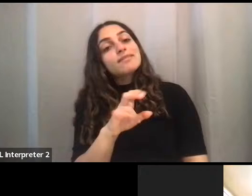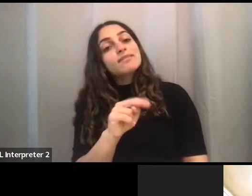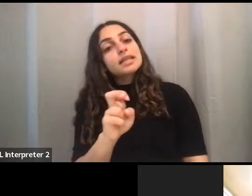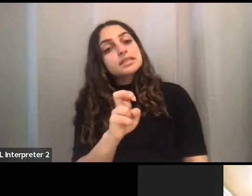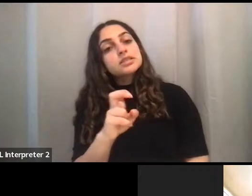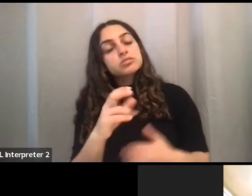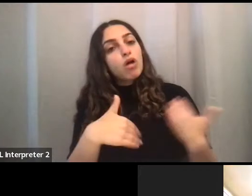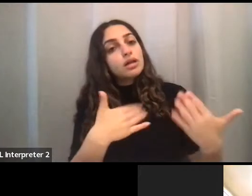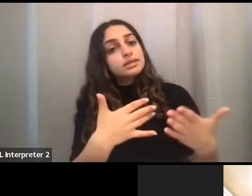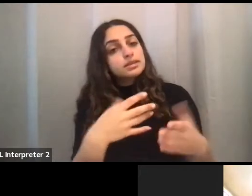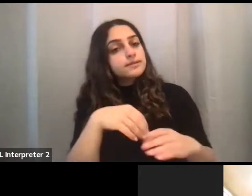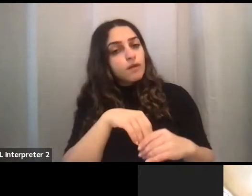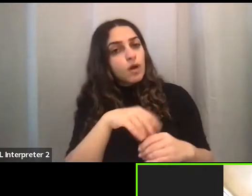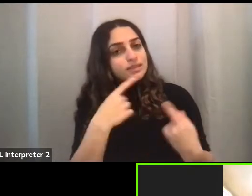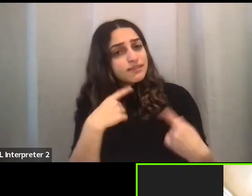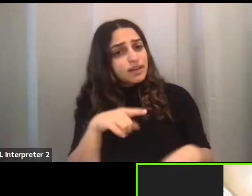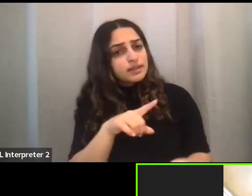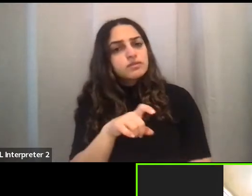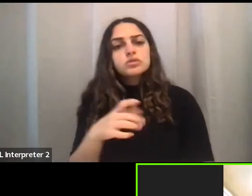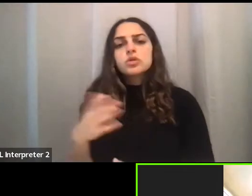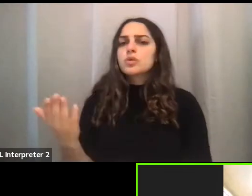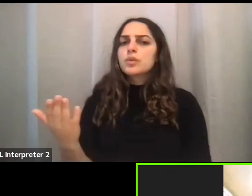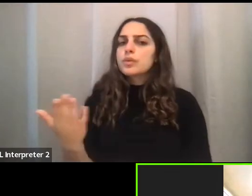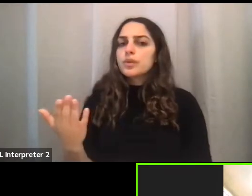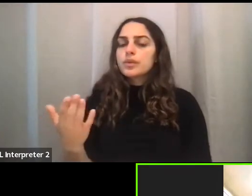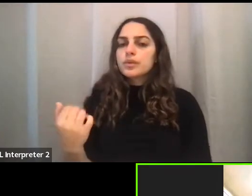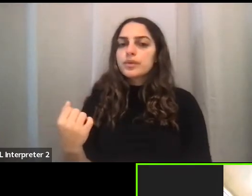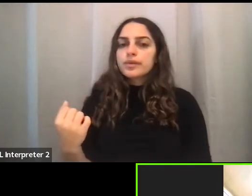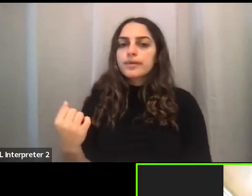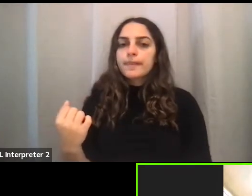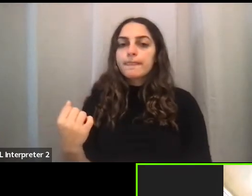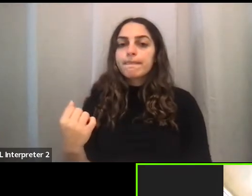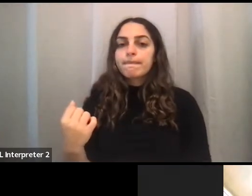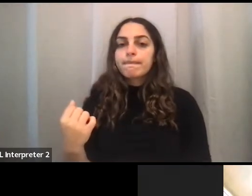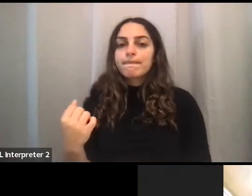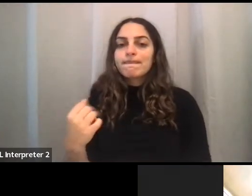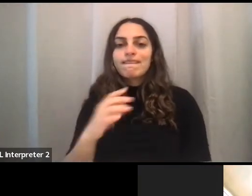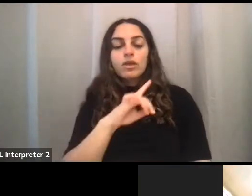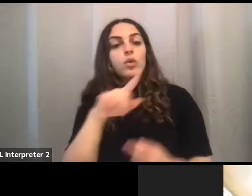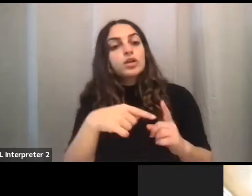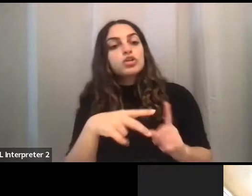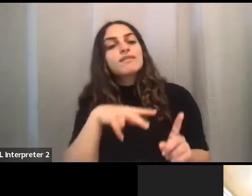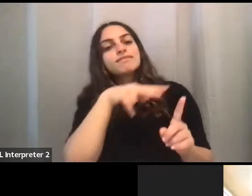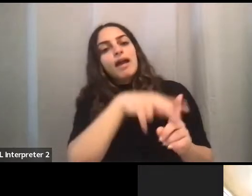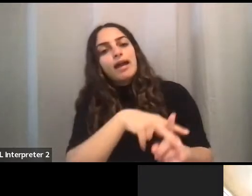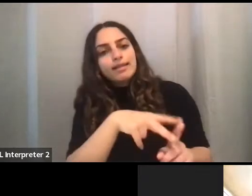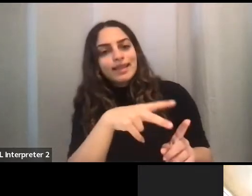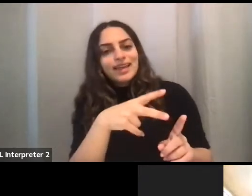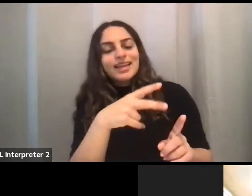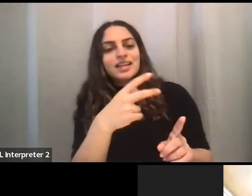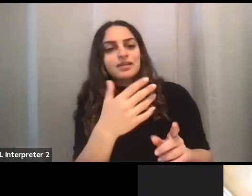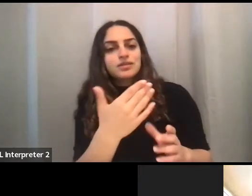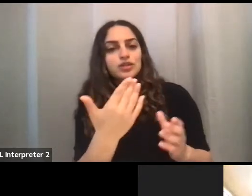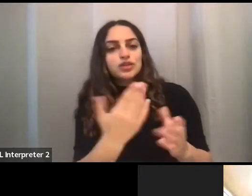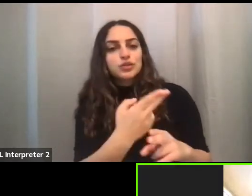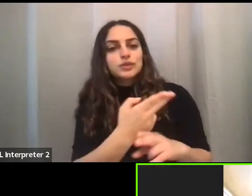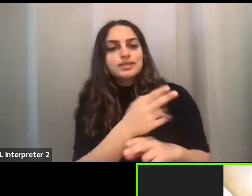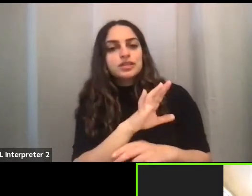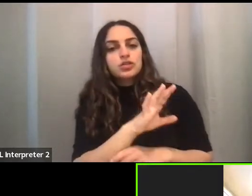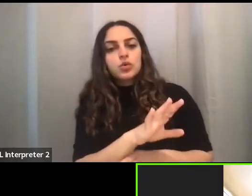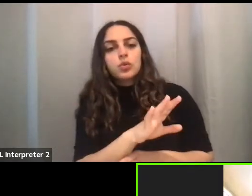of that is it effective what grievous prosperous filing agreements utilizing your union resources no